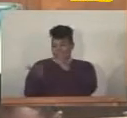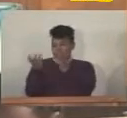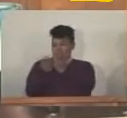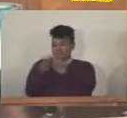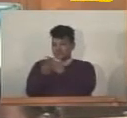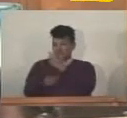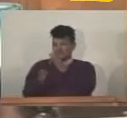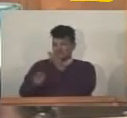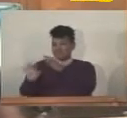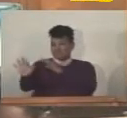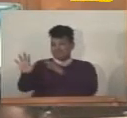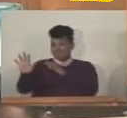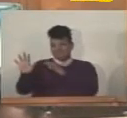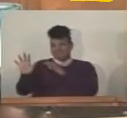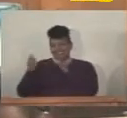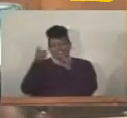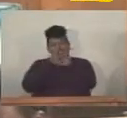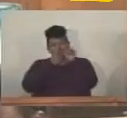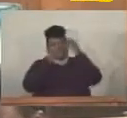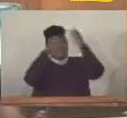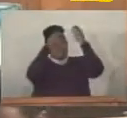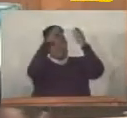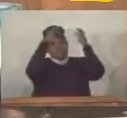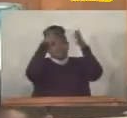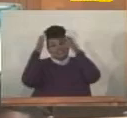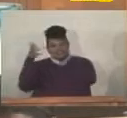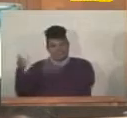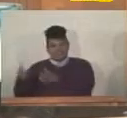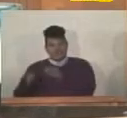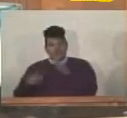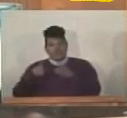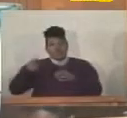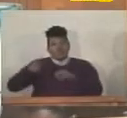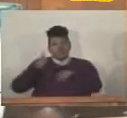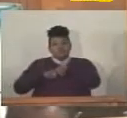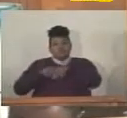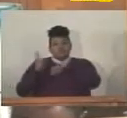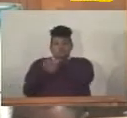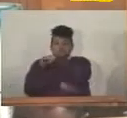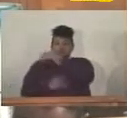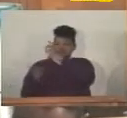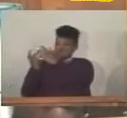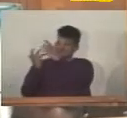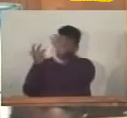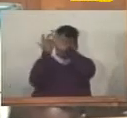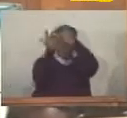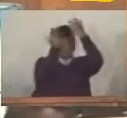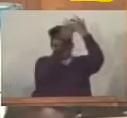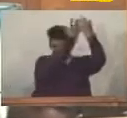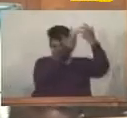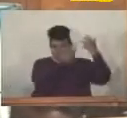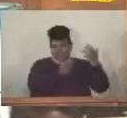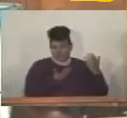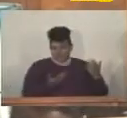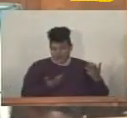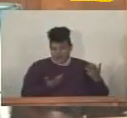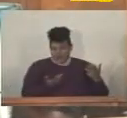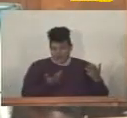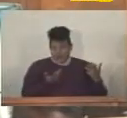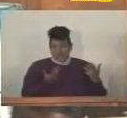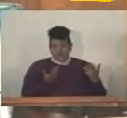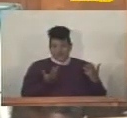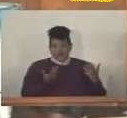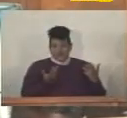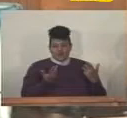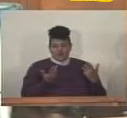years. Now you go upstairs. What's the sentence? I don't know. I'm just